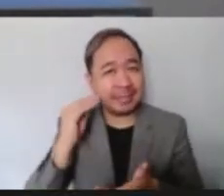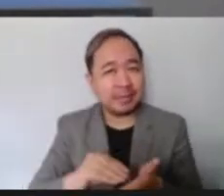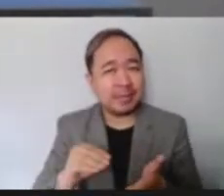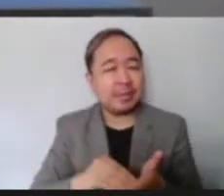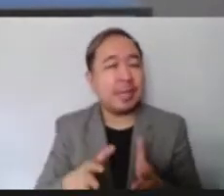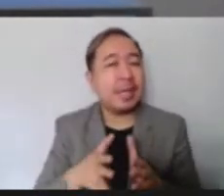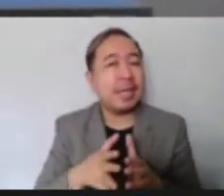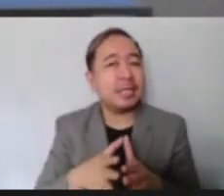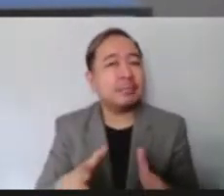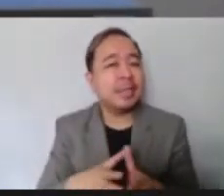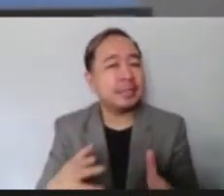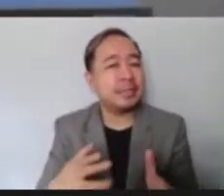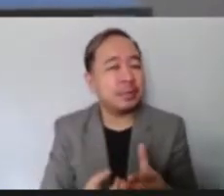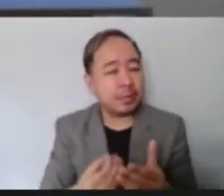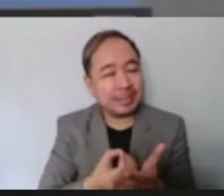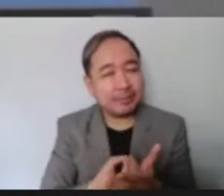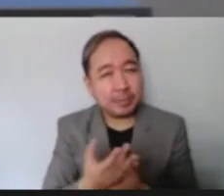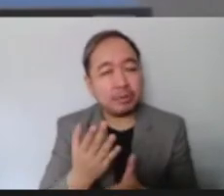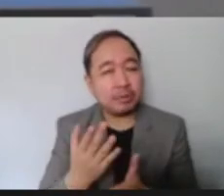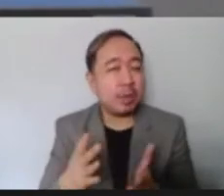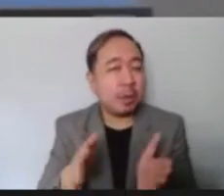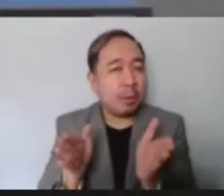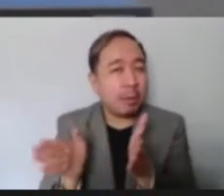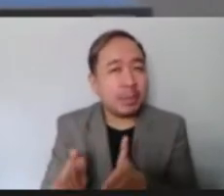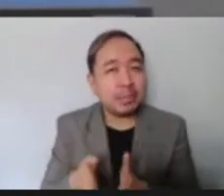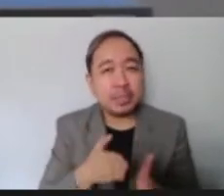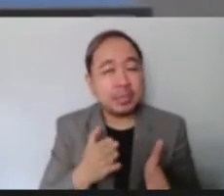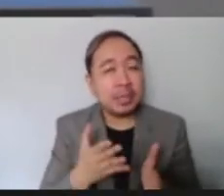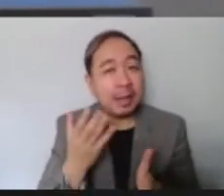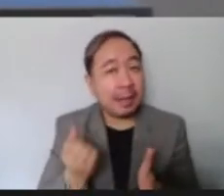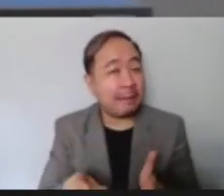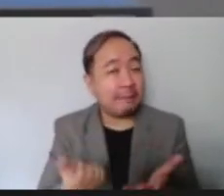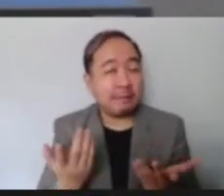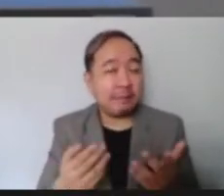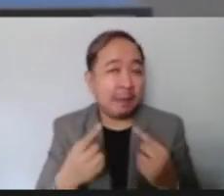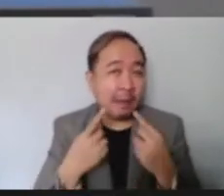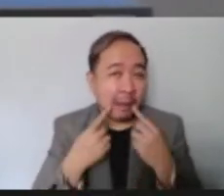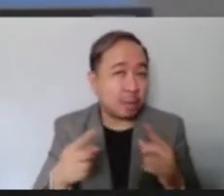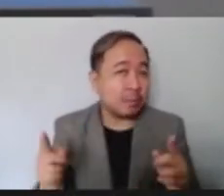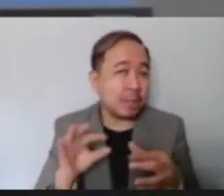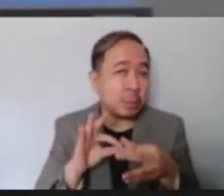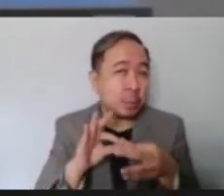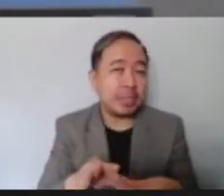on the logistics and make any housekeeping announcements